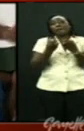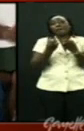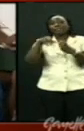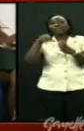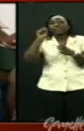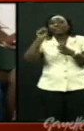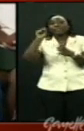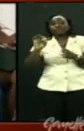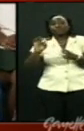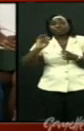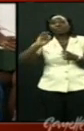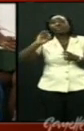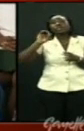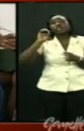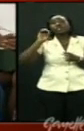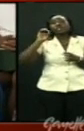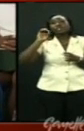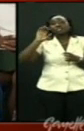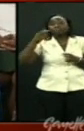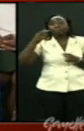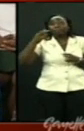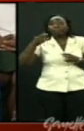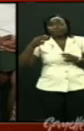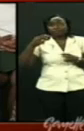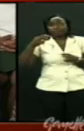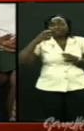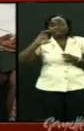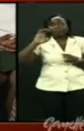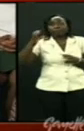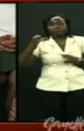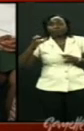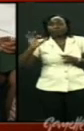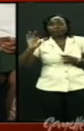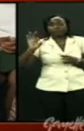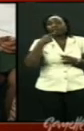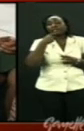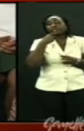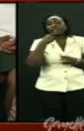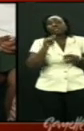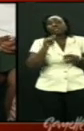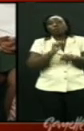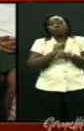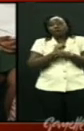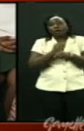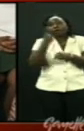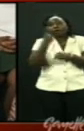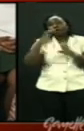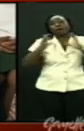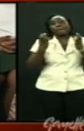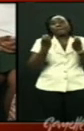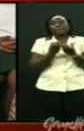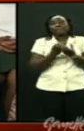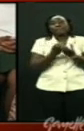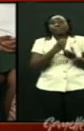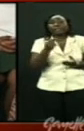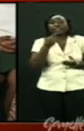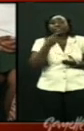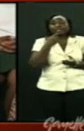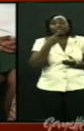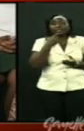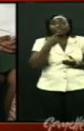I work in the TTFC, Trinidad and Tobago Film Company. I thank all the